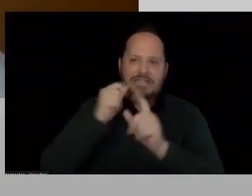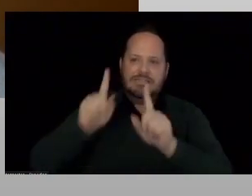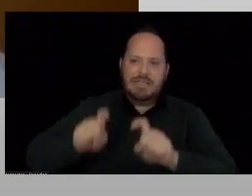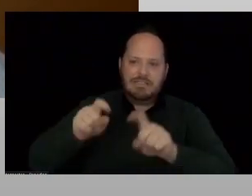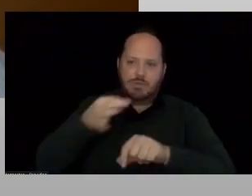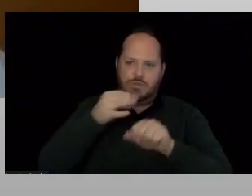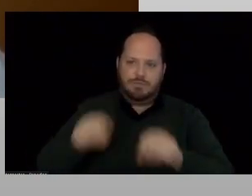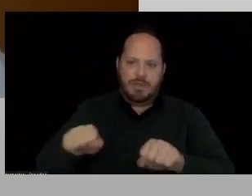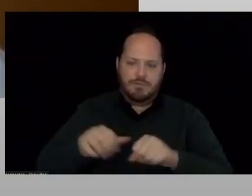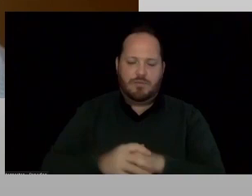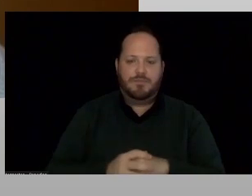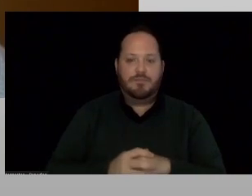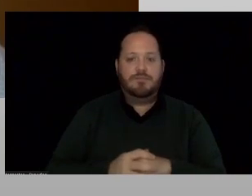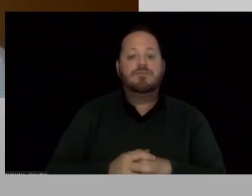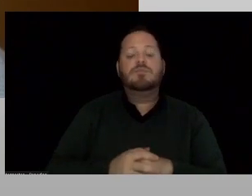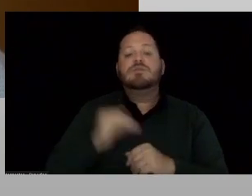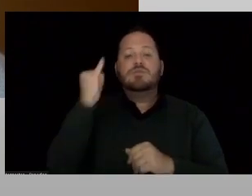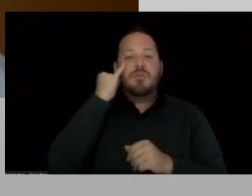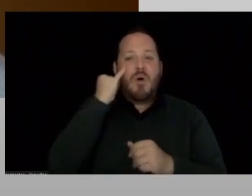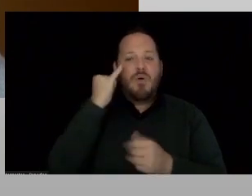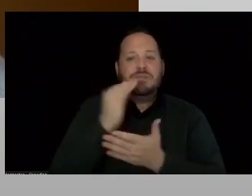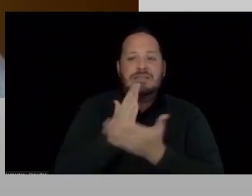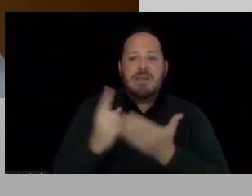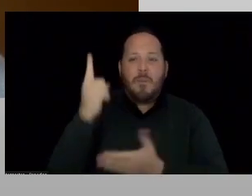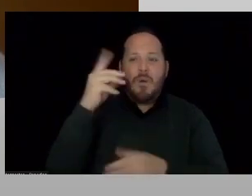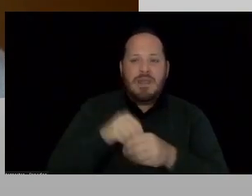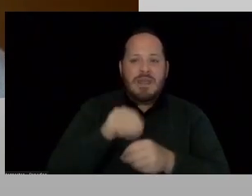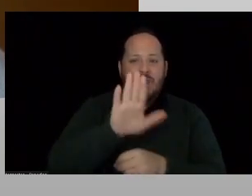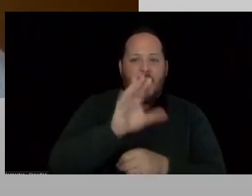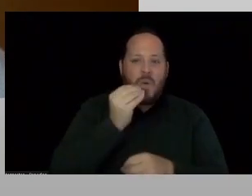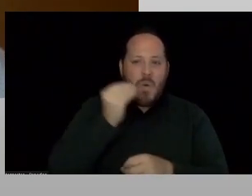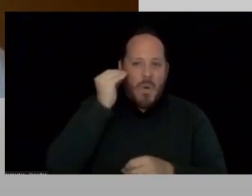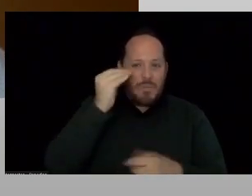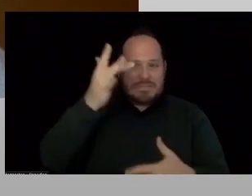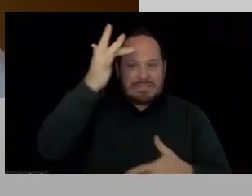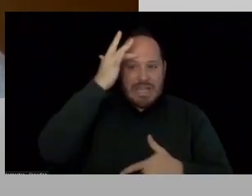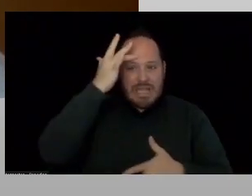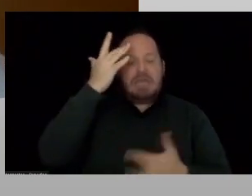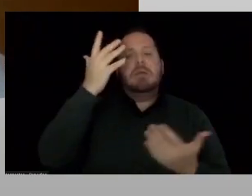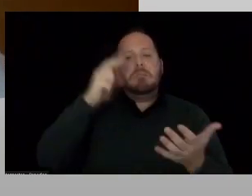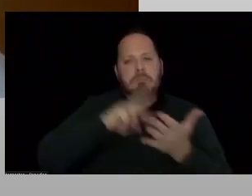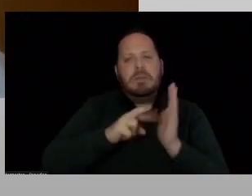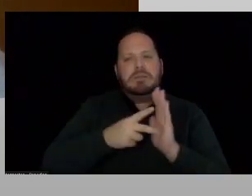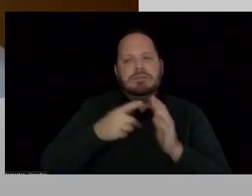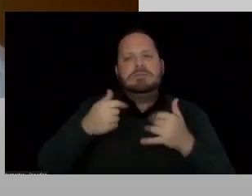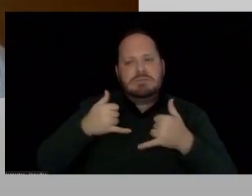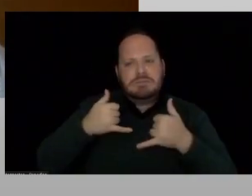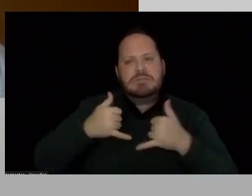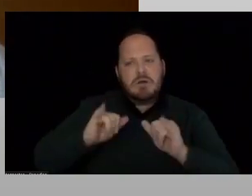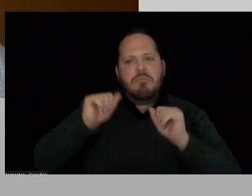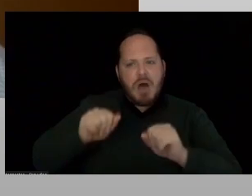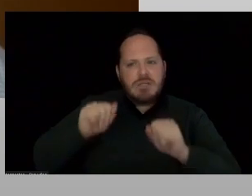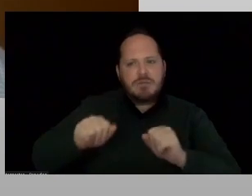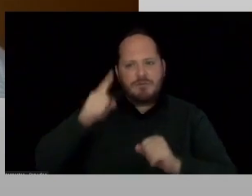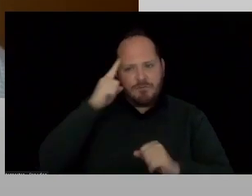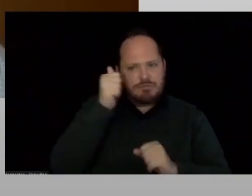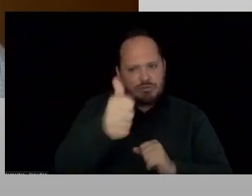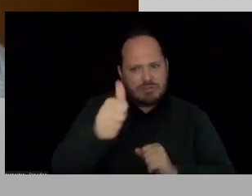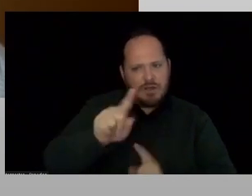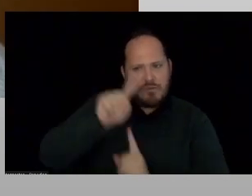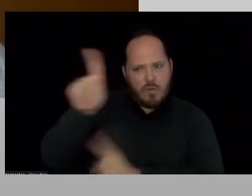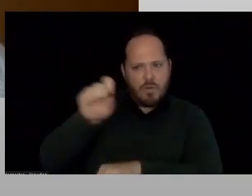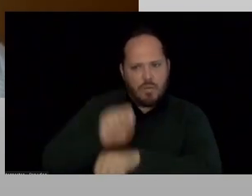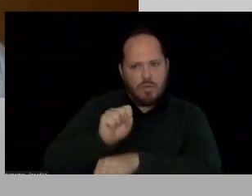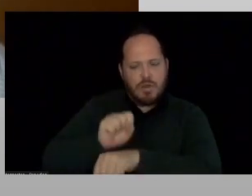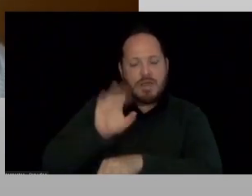sick, it's probably okay for you to go to work unless that person has known COVID-19 or coronavirus. But if you have further questions about these things, you should go ahead and